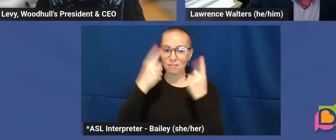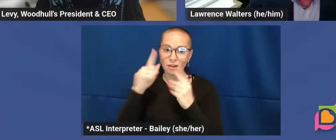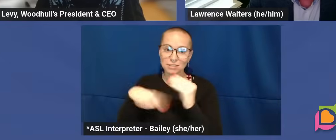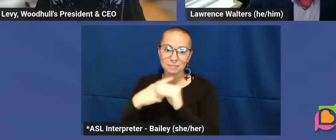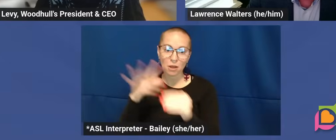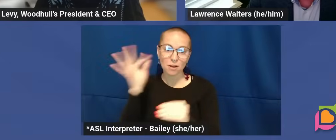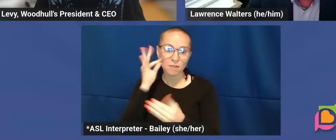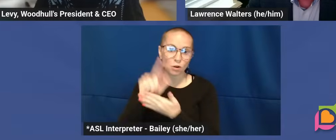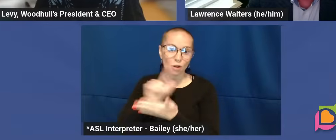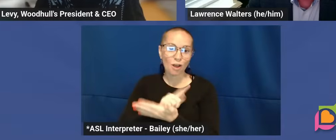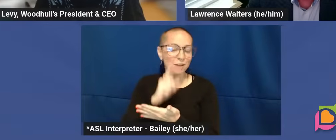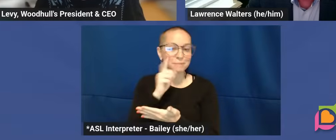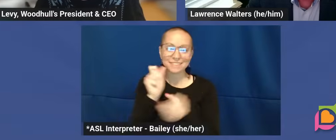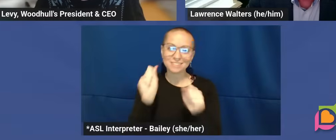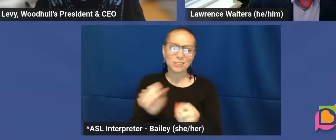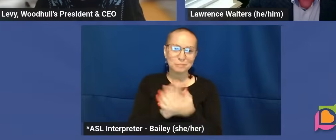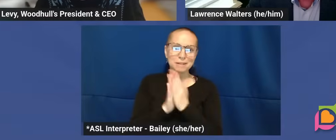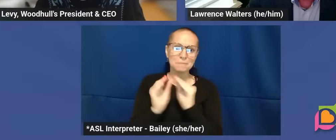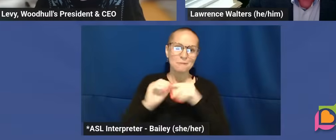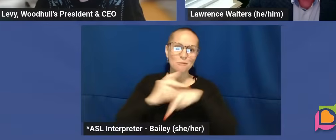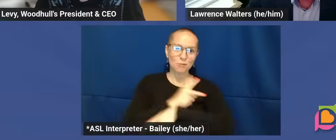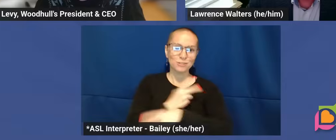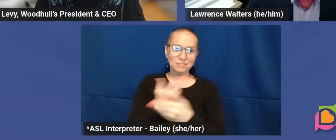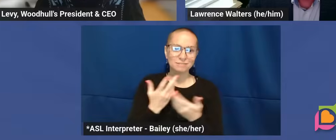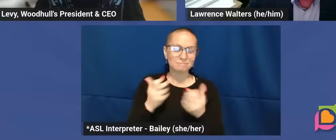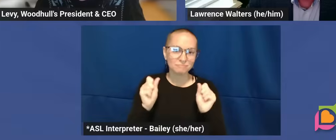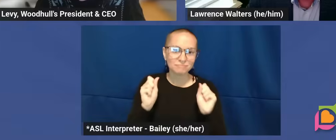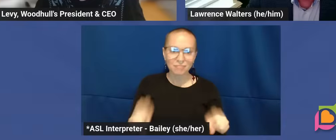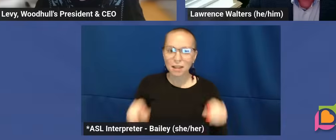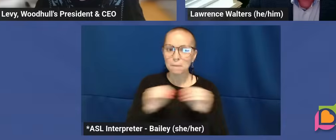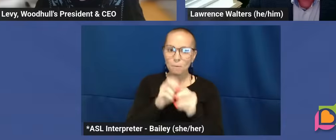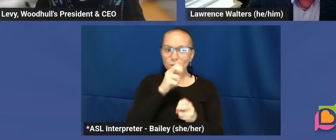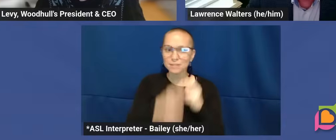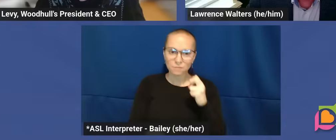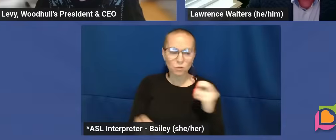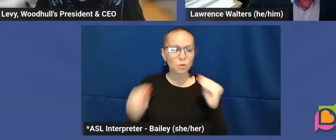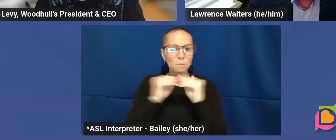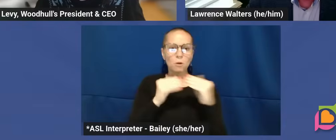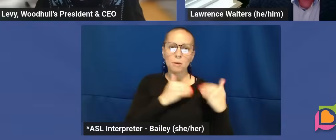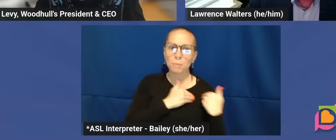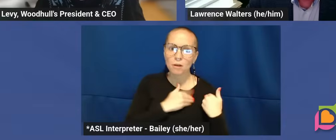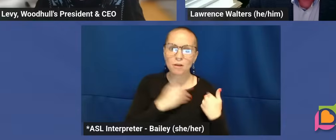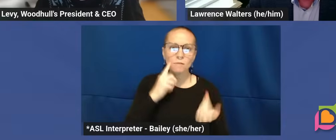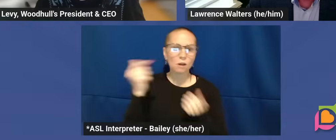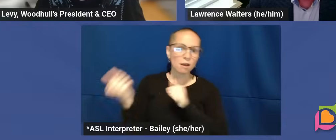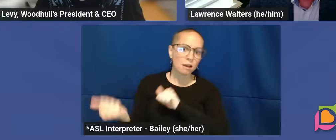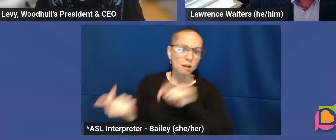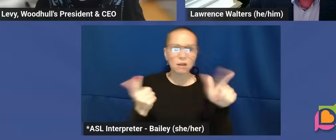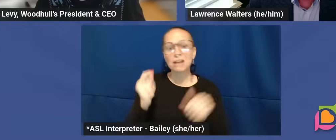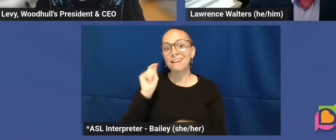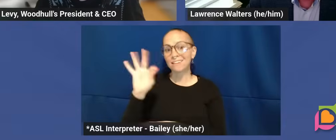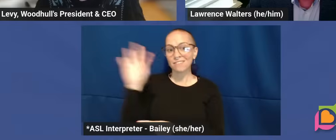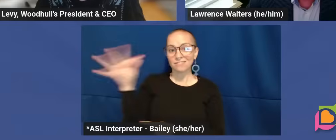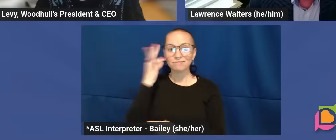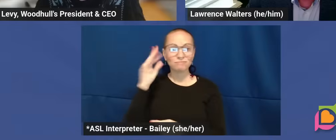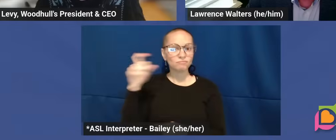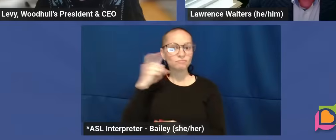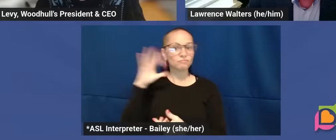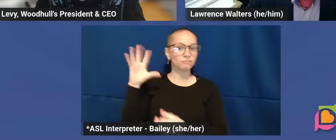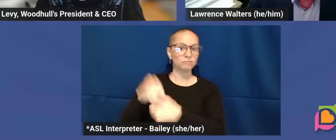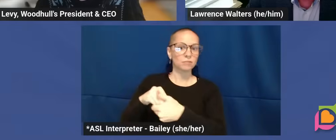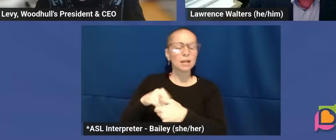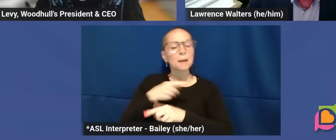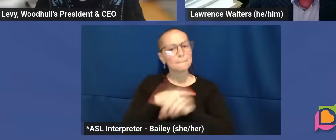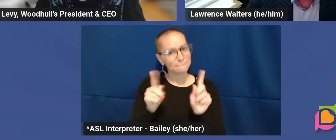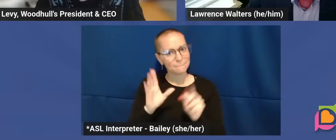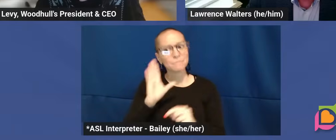because it could just make things worse. Right. It could make it more difficult and burdensome on everybody if the federal government got involved. But it would